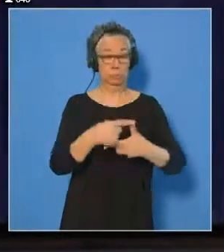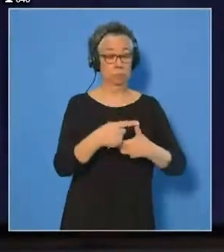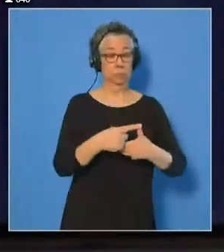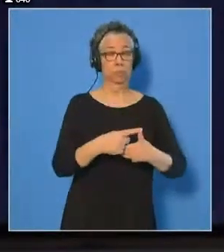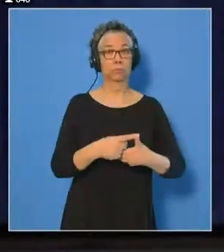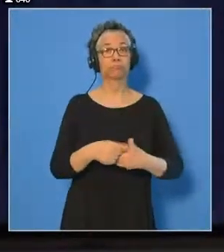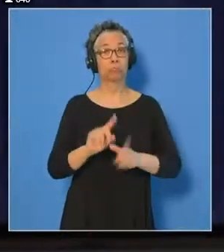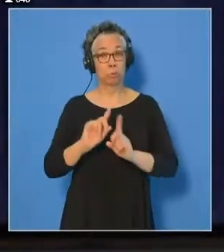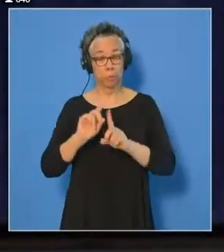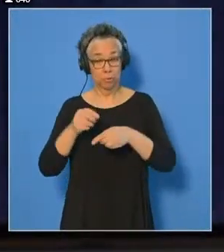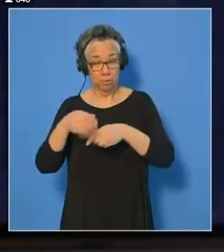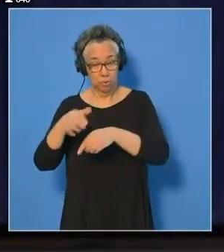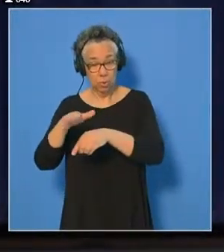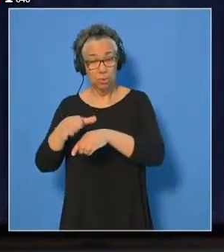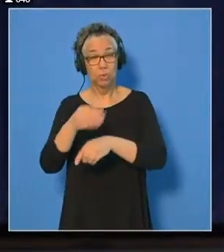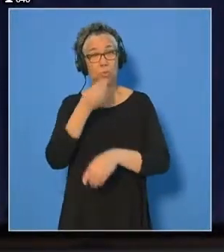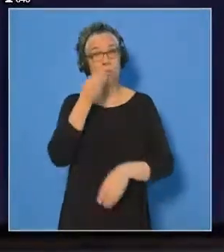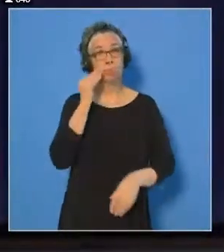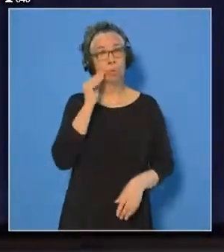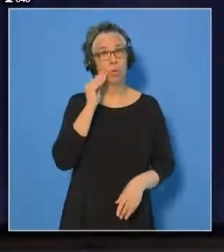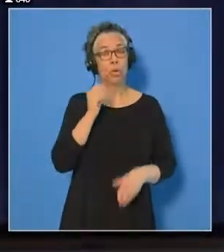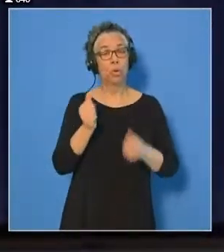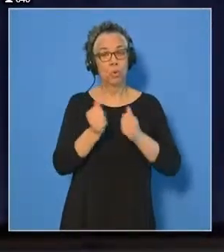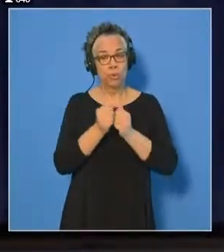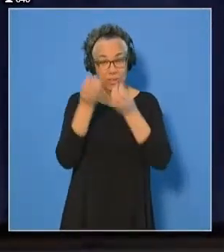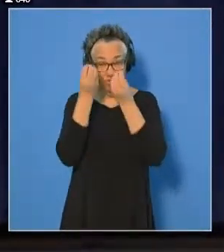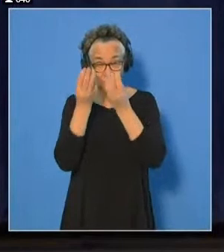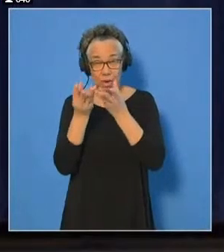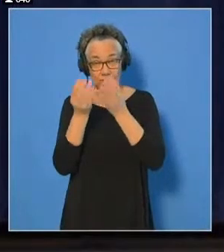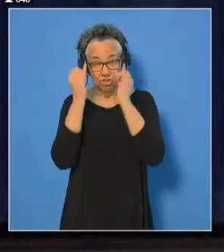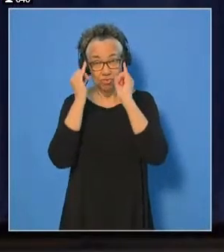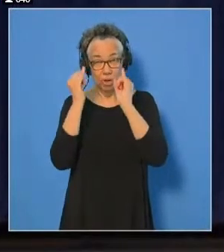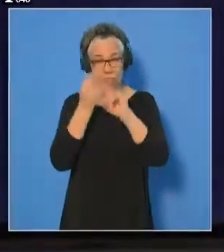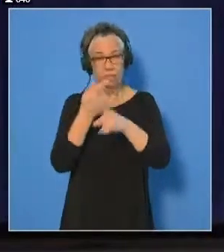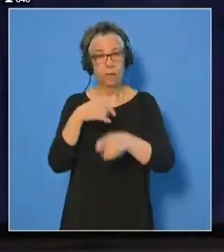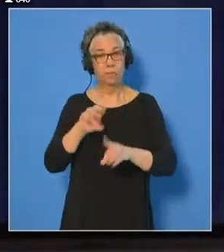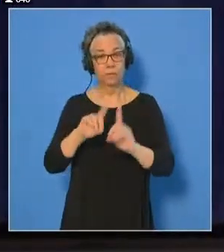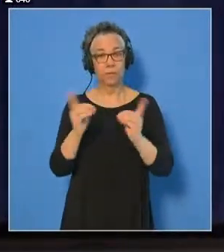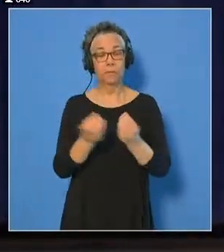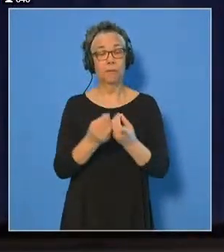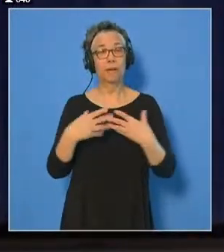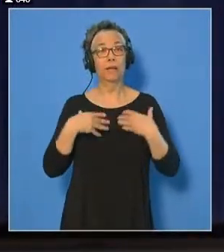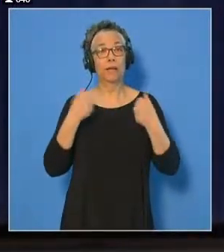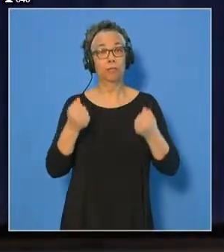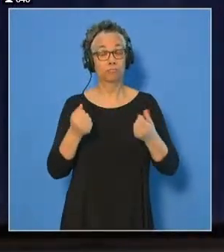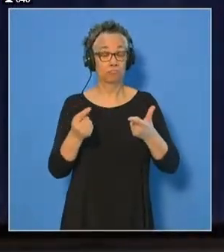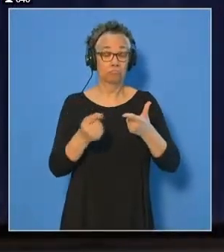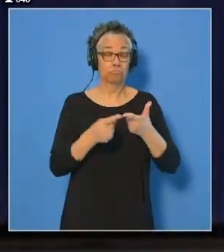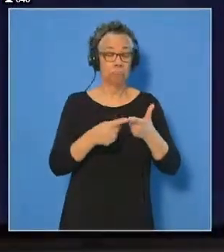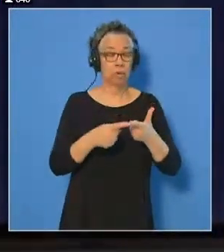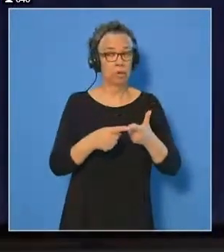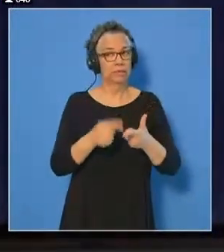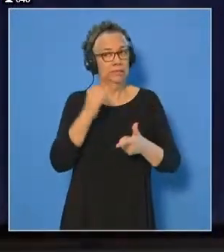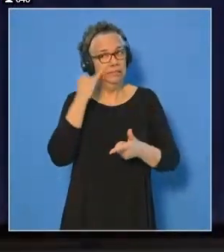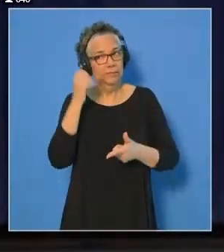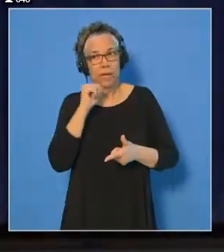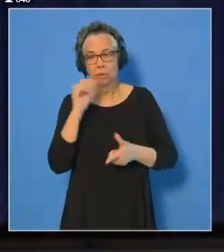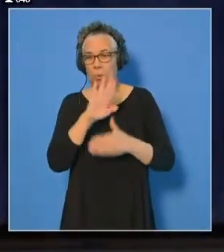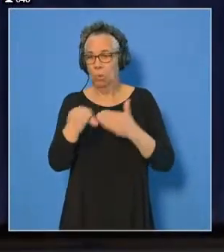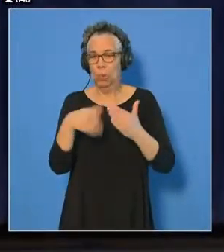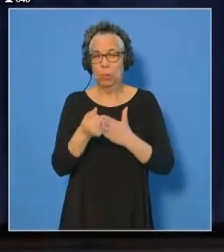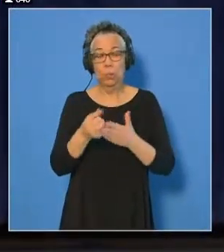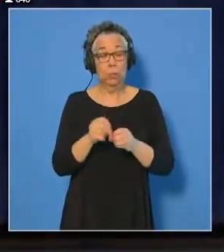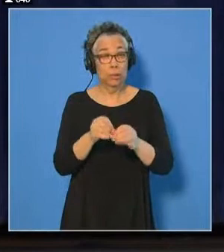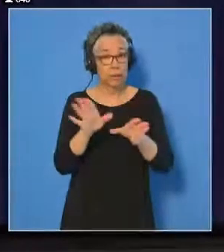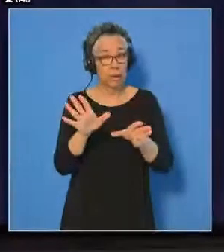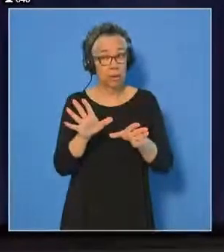return home with specific guidelines from the Department of Health, or 2, if they have not received the all clear from the Department of Health, they